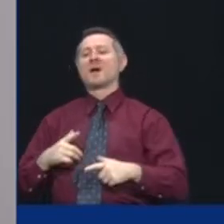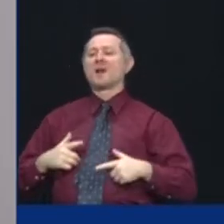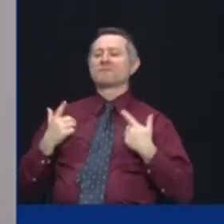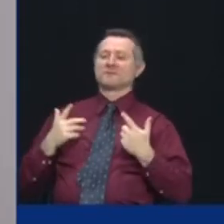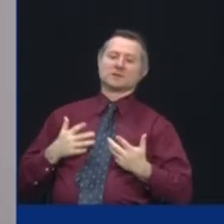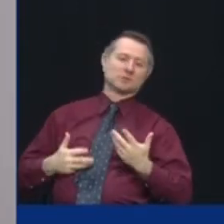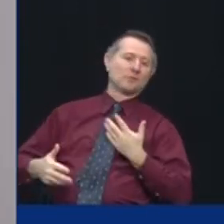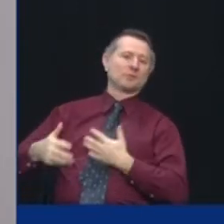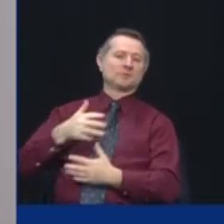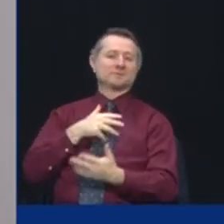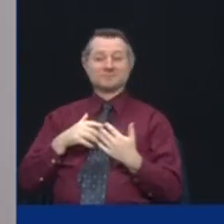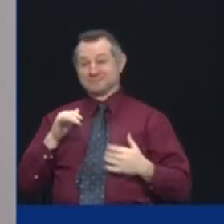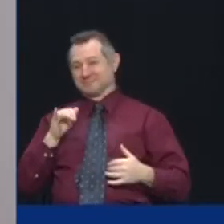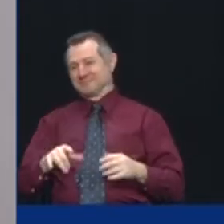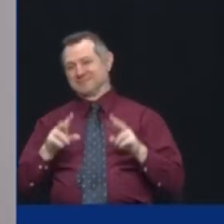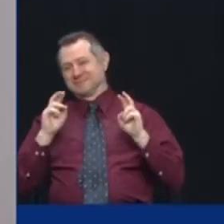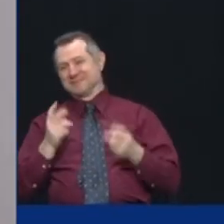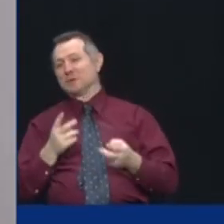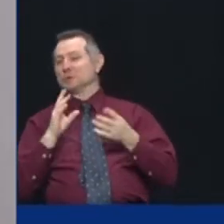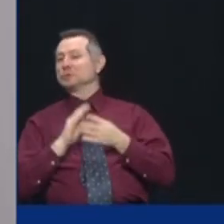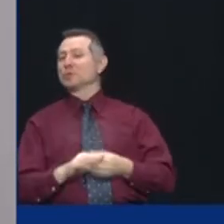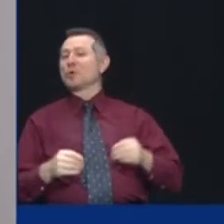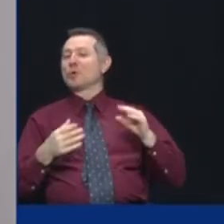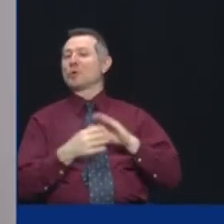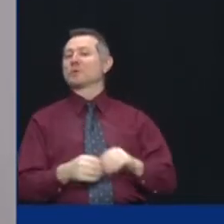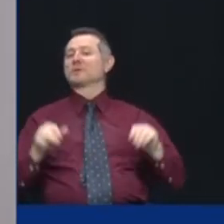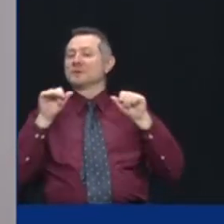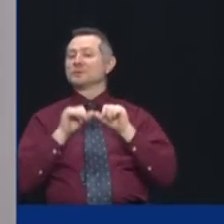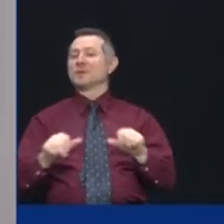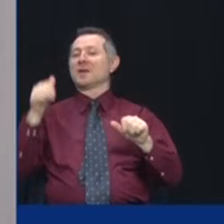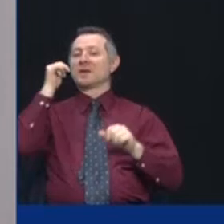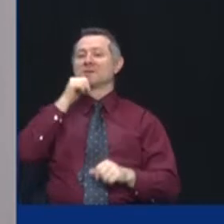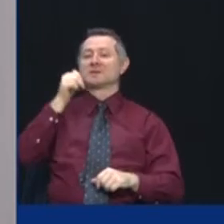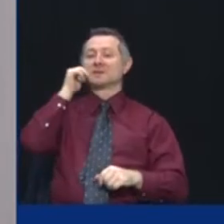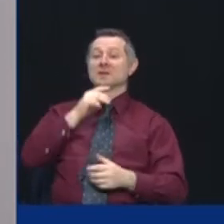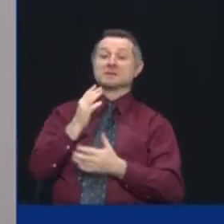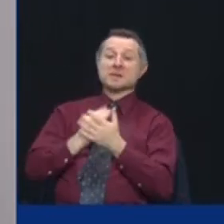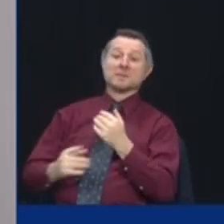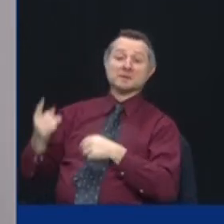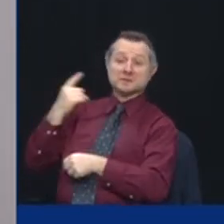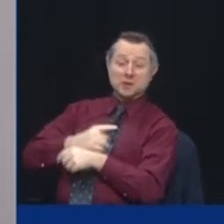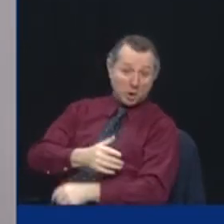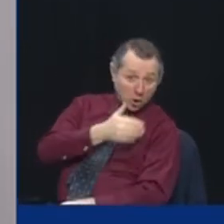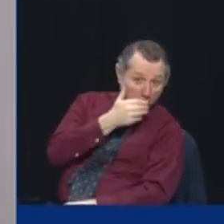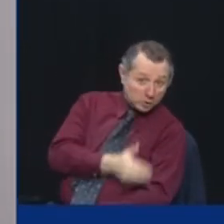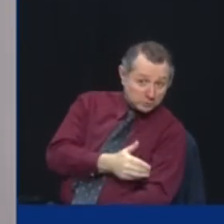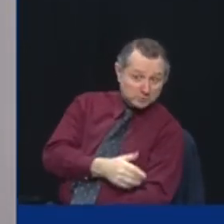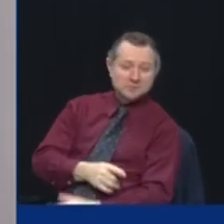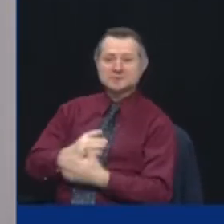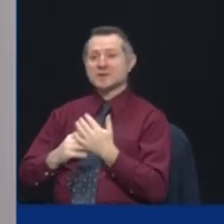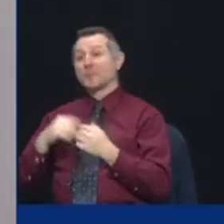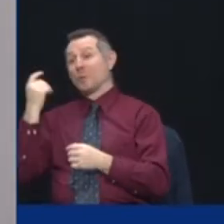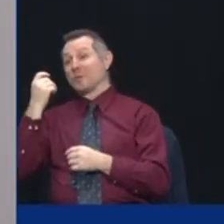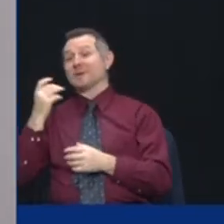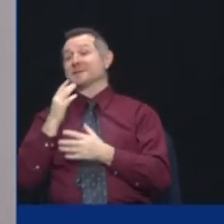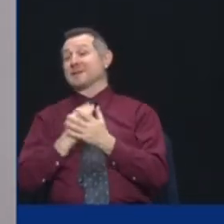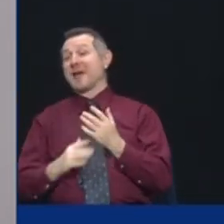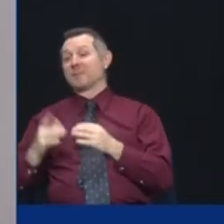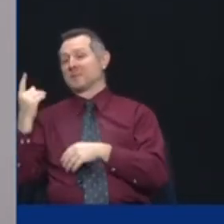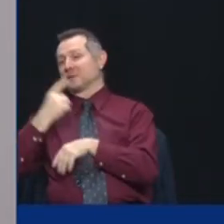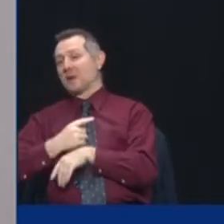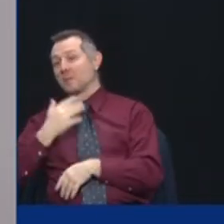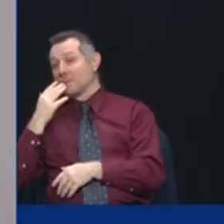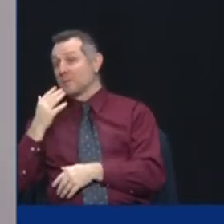an ongoing story every single day. Some days are good, some days are bad, and you just hope there are more good days than bad